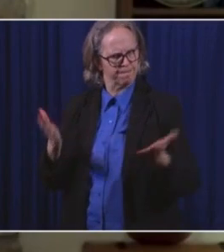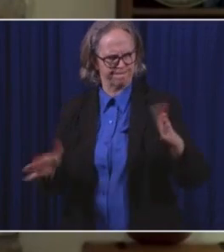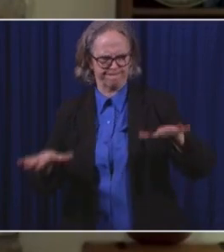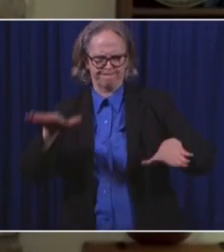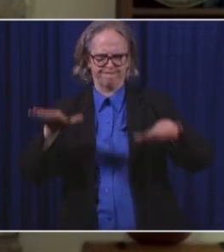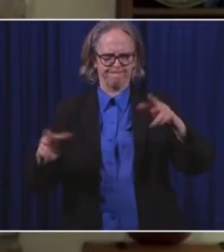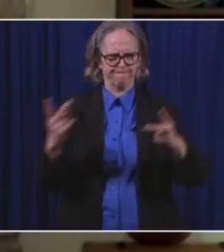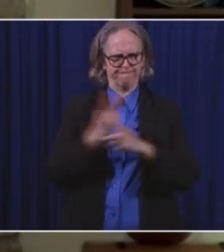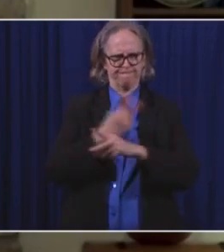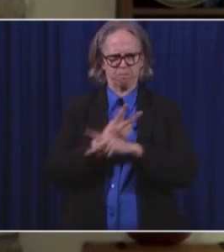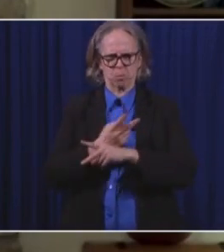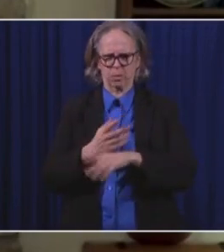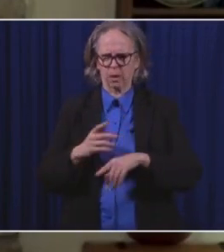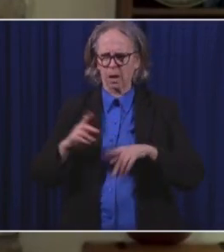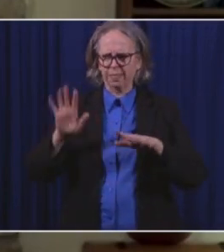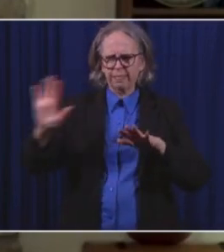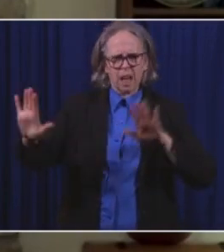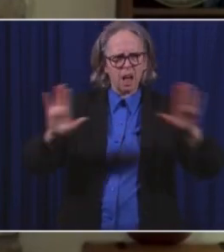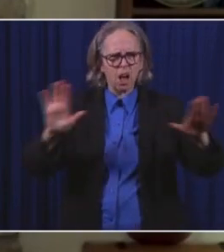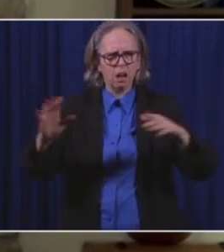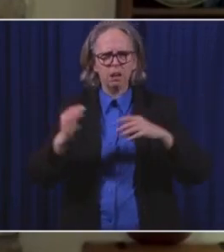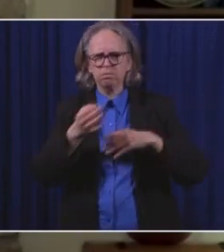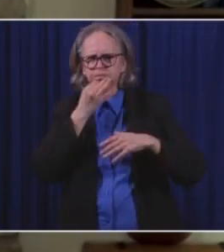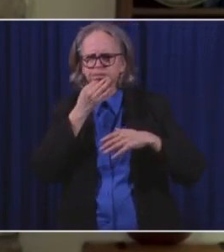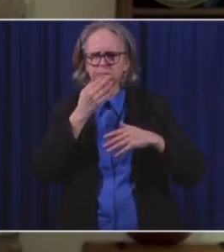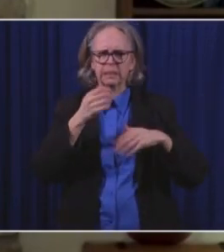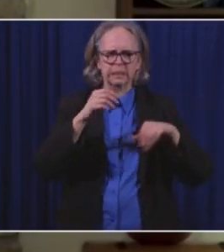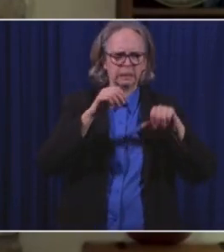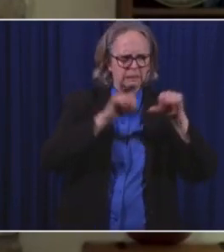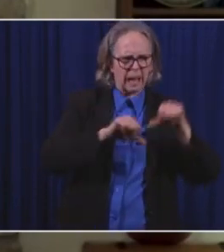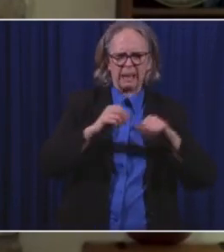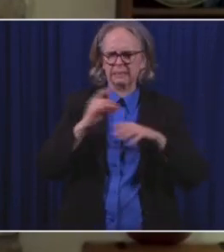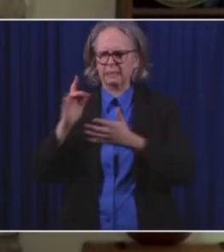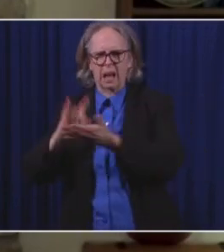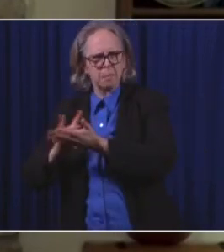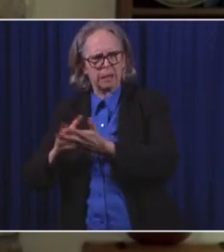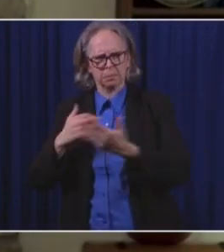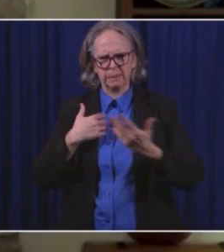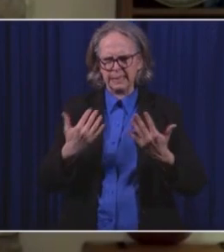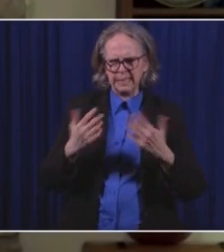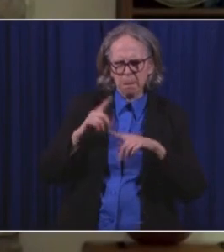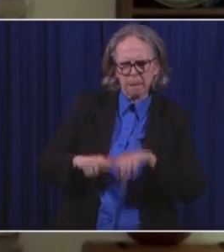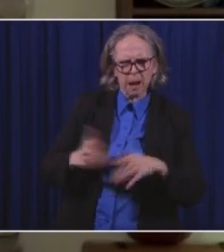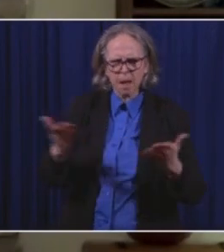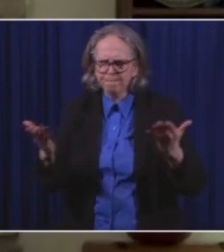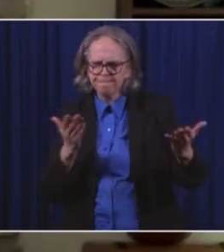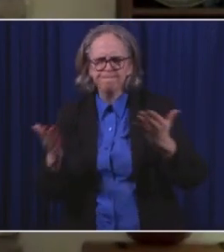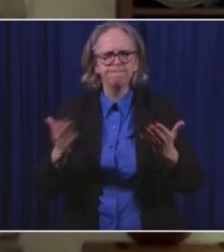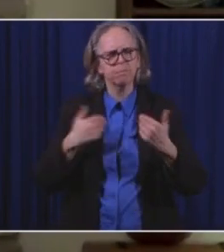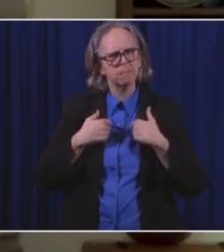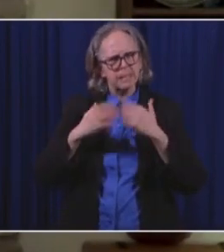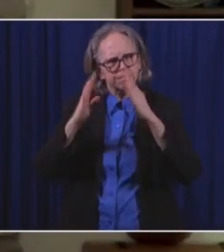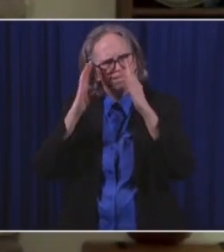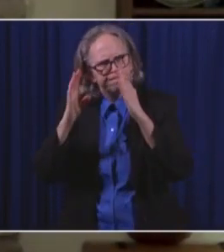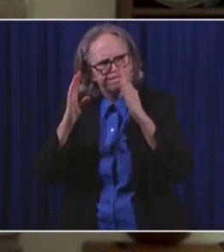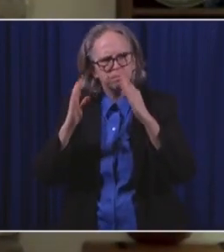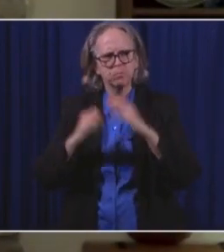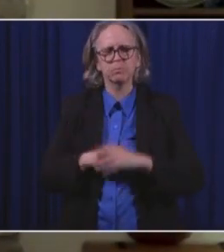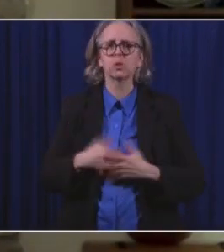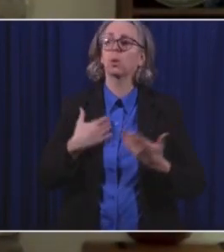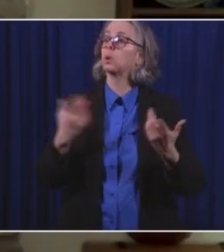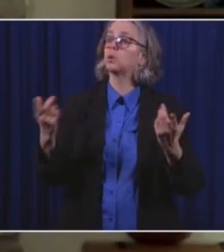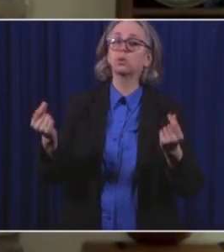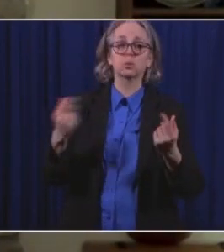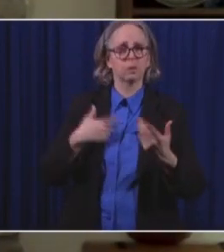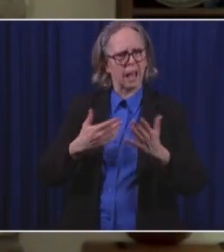this. In the last week, I've asked for their help and guidance in coming up with a protocol for